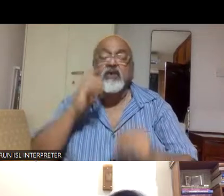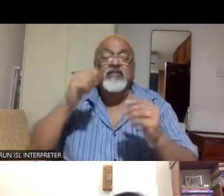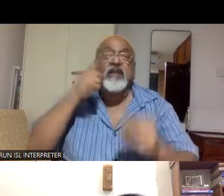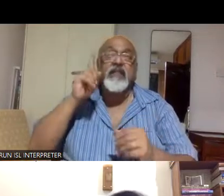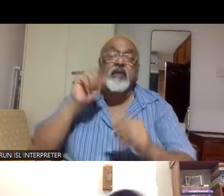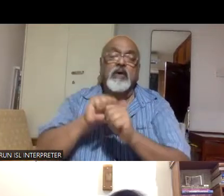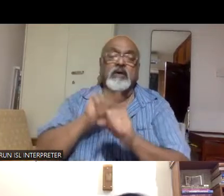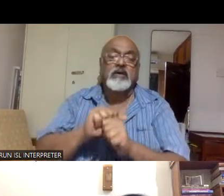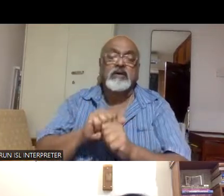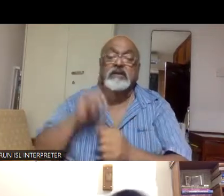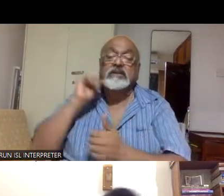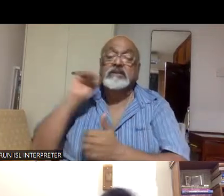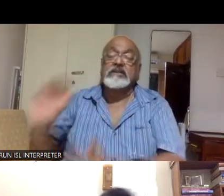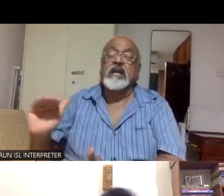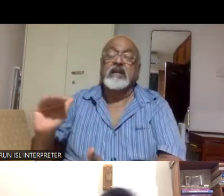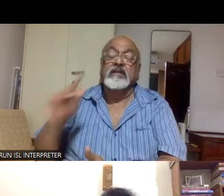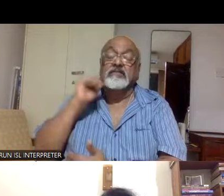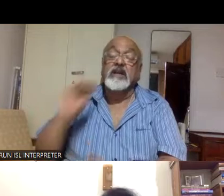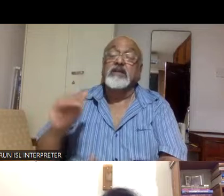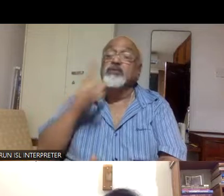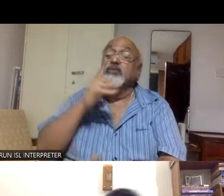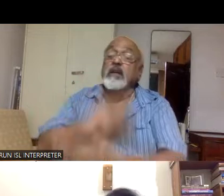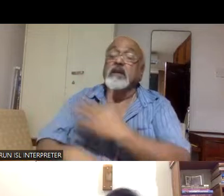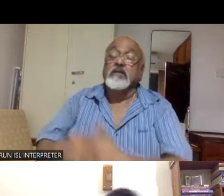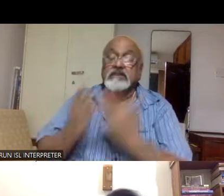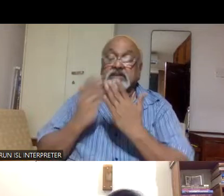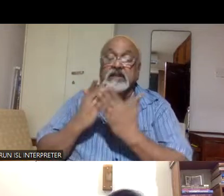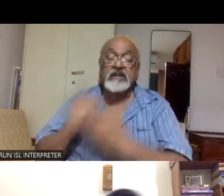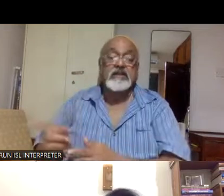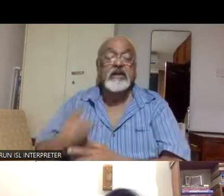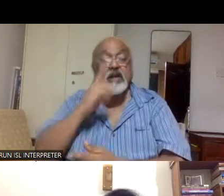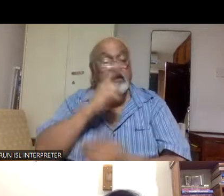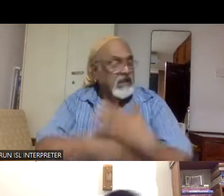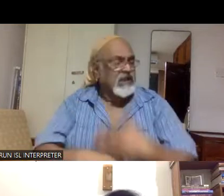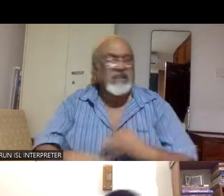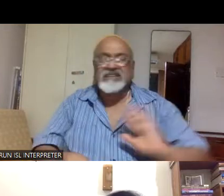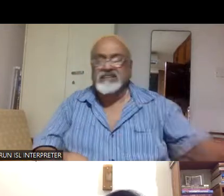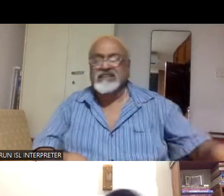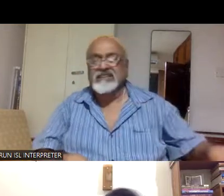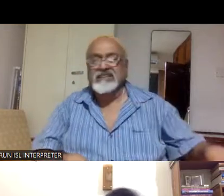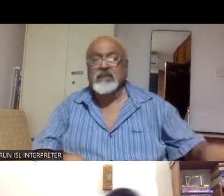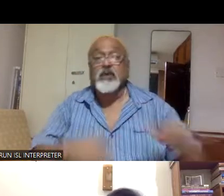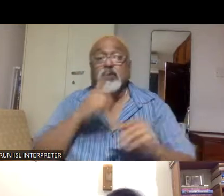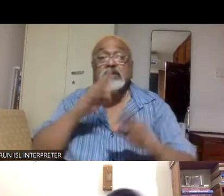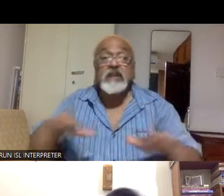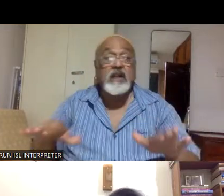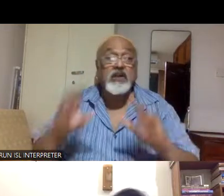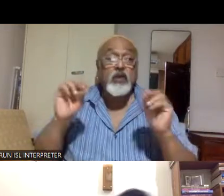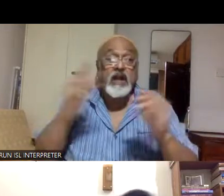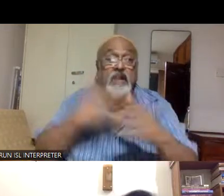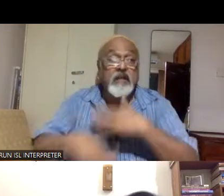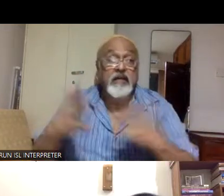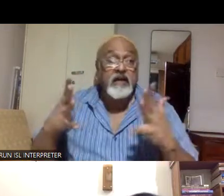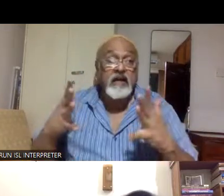and the son, the male child with disability, to study. Or if there were children without disabilities at home,